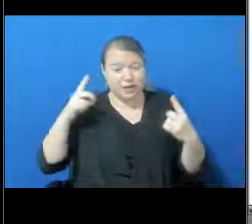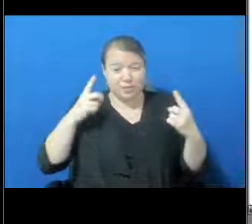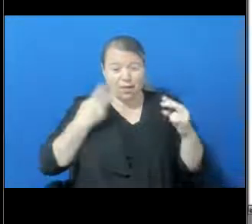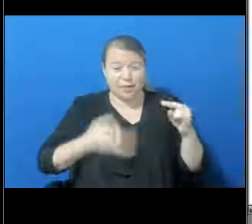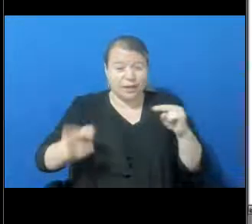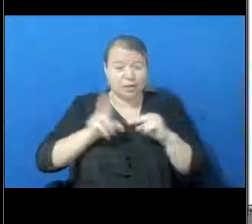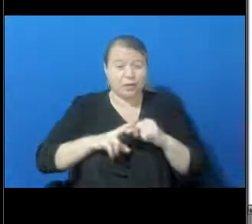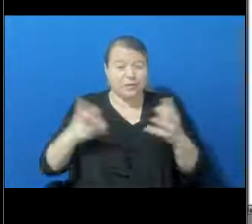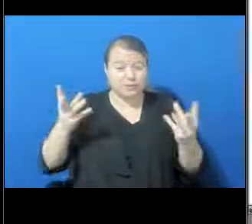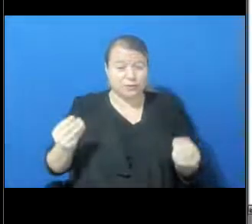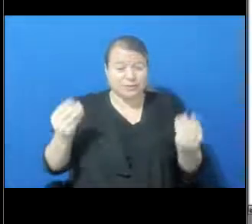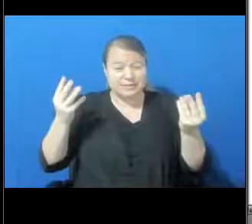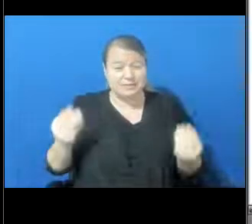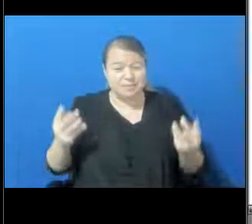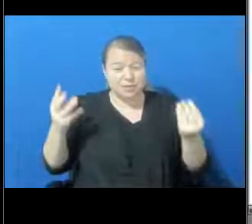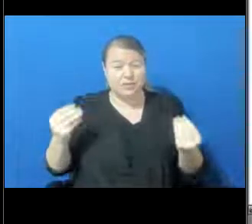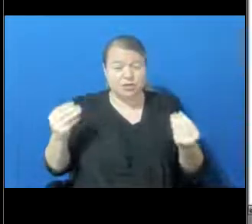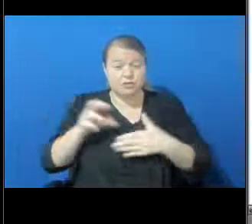climate change?